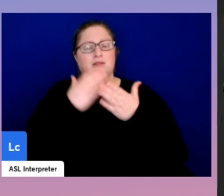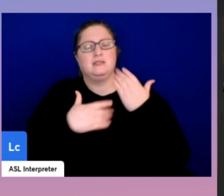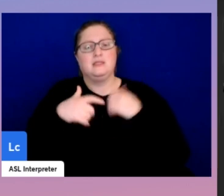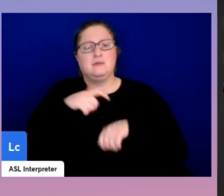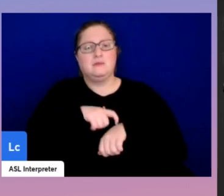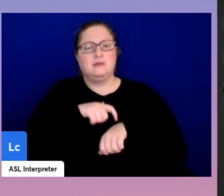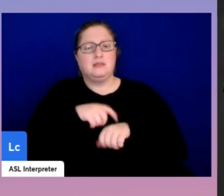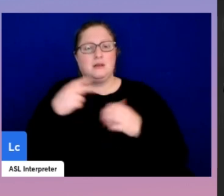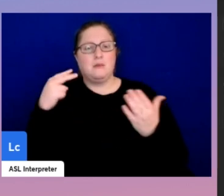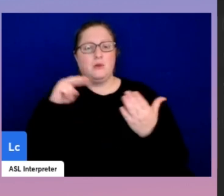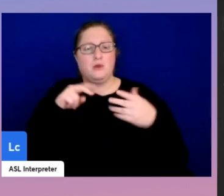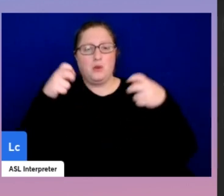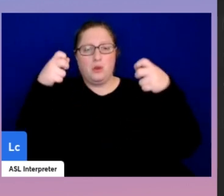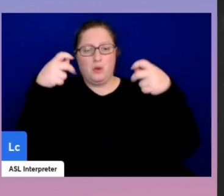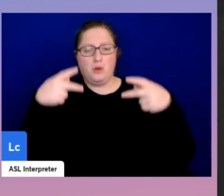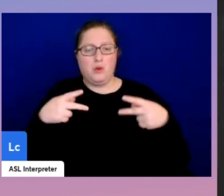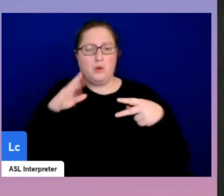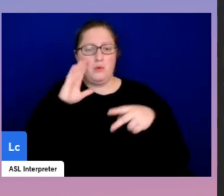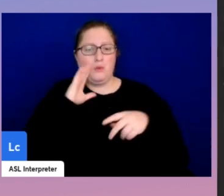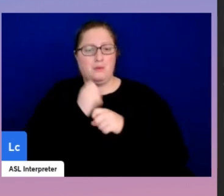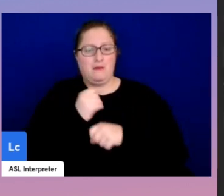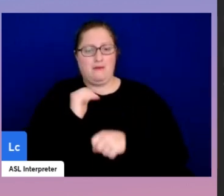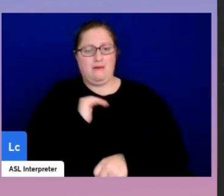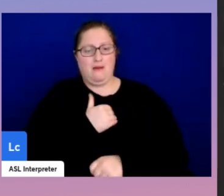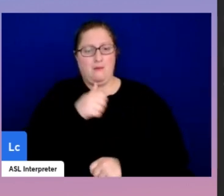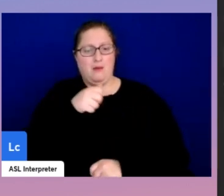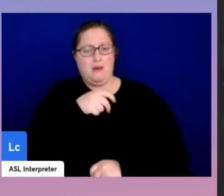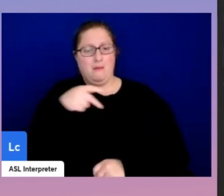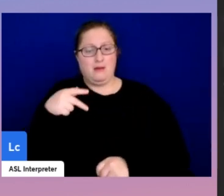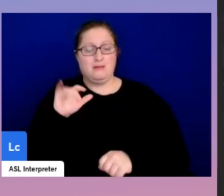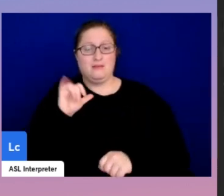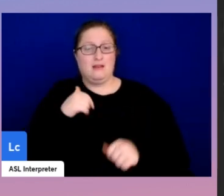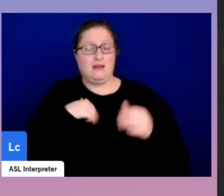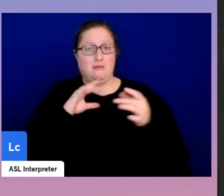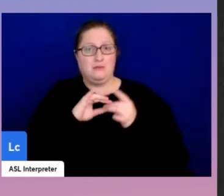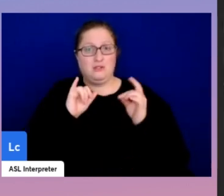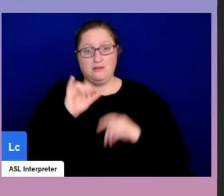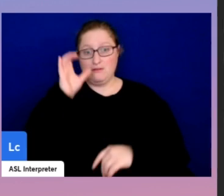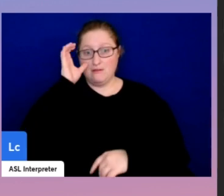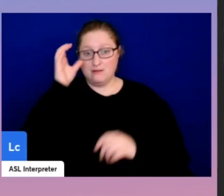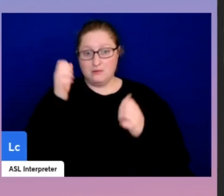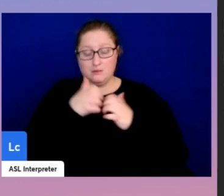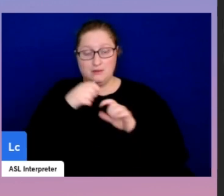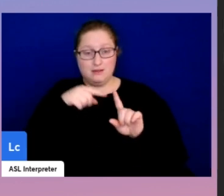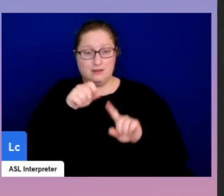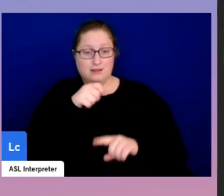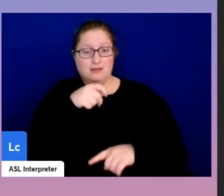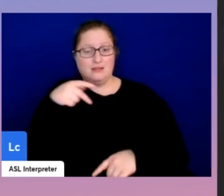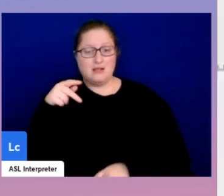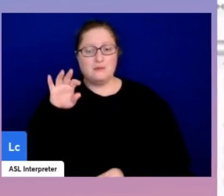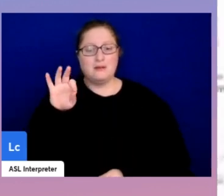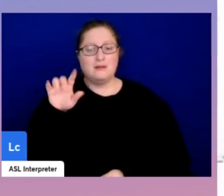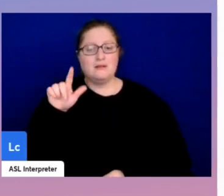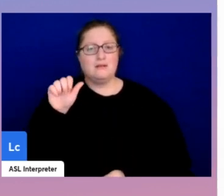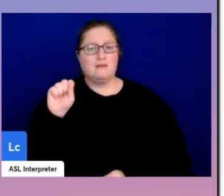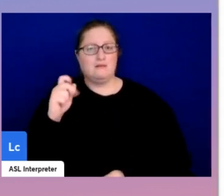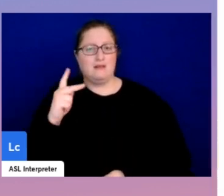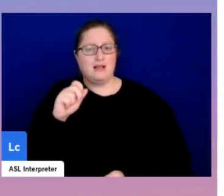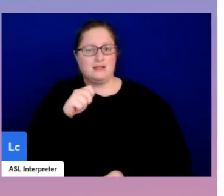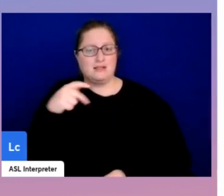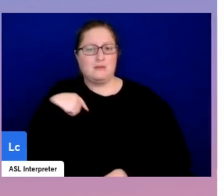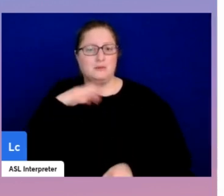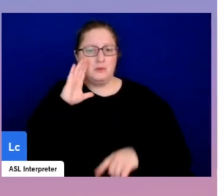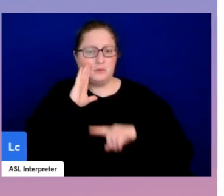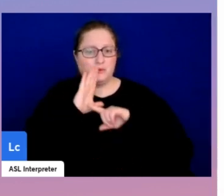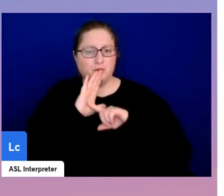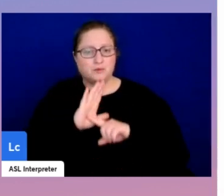the code that's going to make up our application. Like I mentioned, the idea with this app is that it's a Flask application, and I'll just flip over and show it.